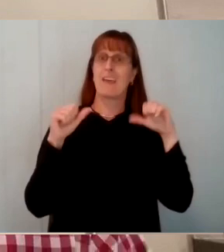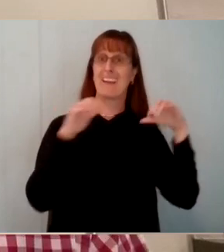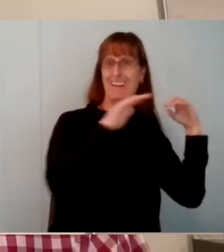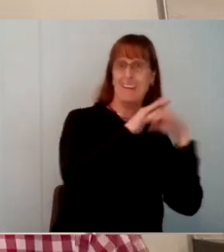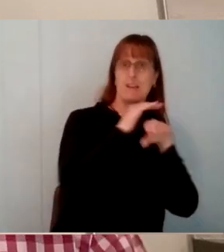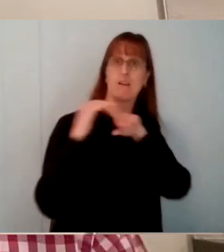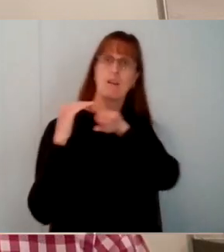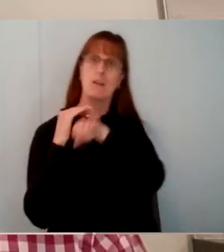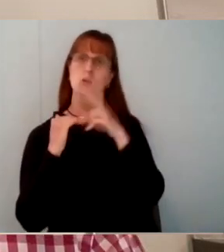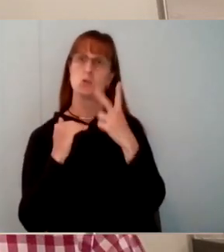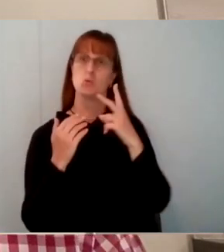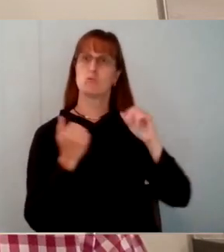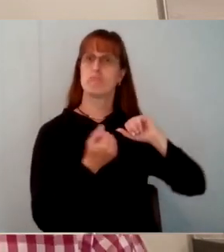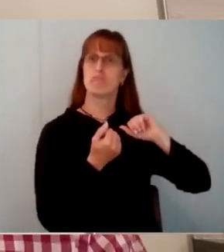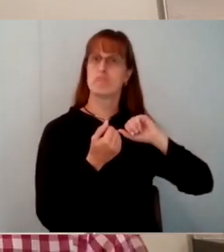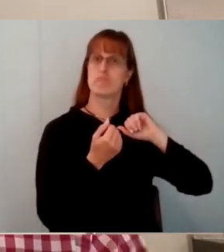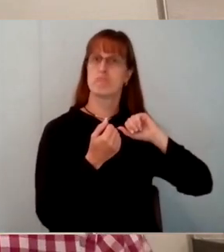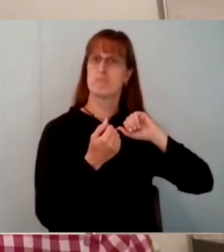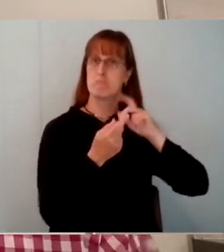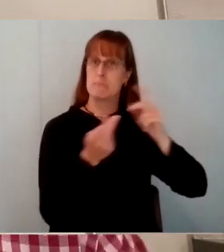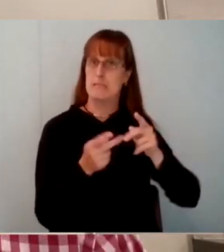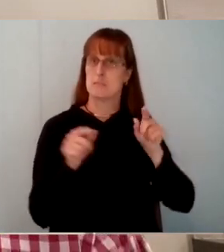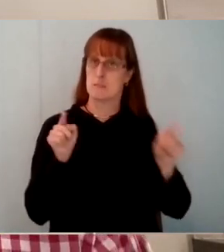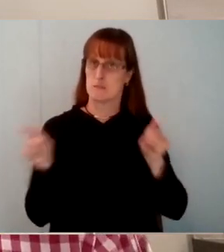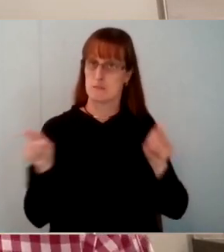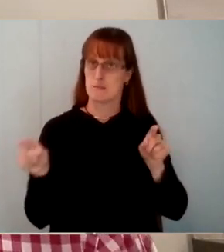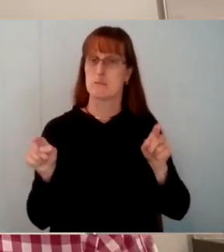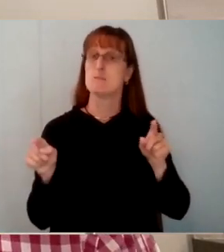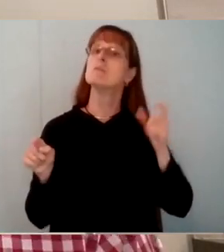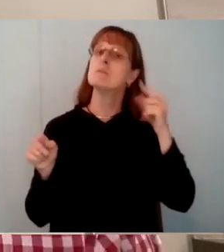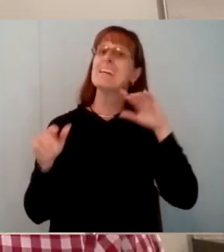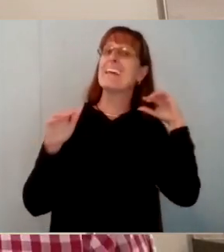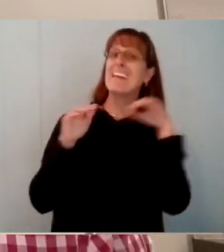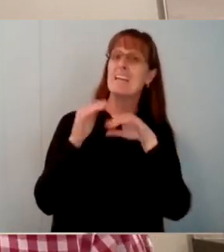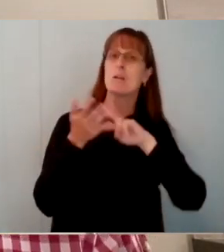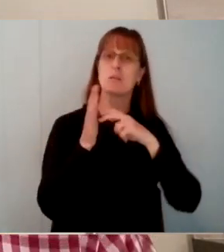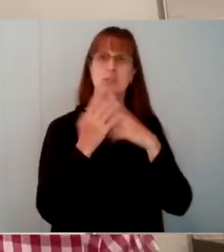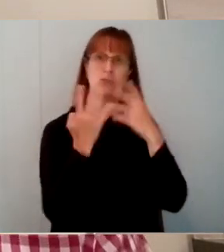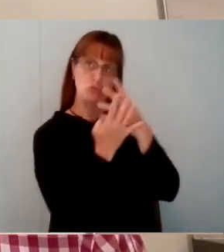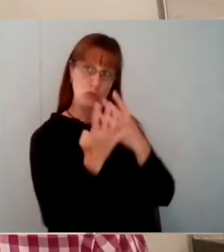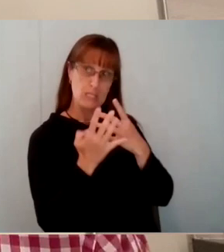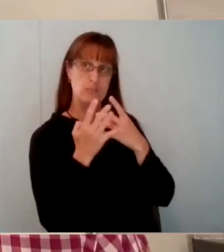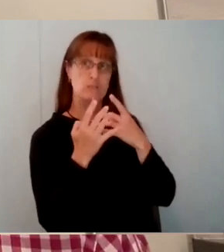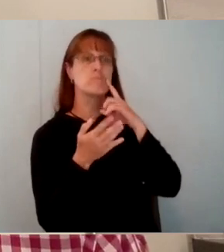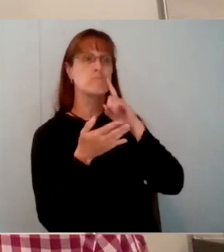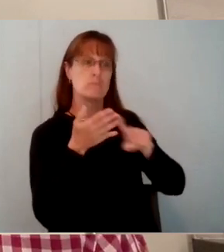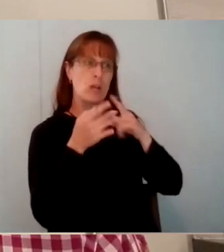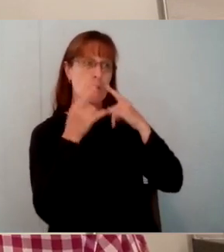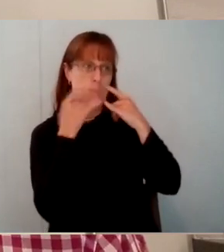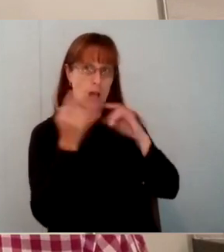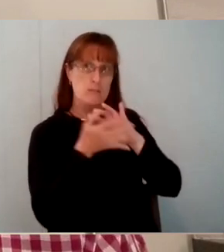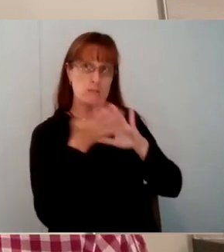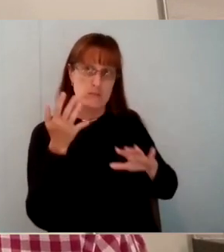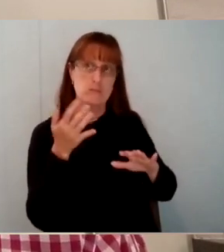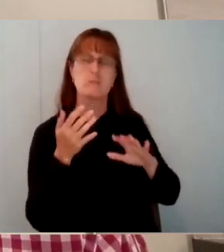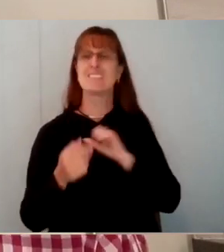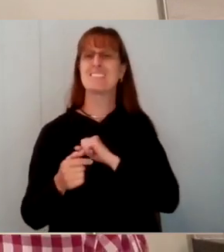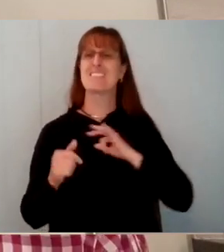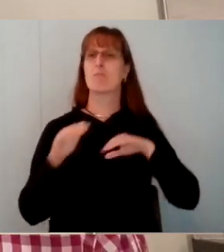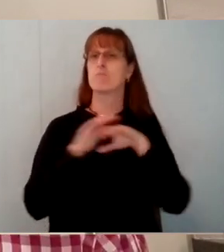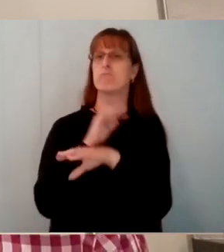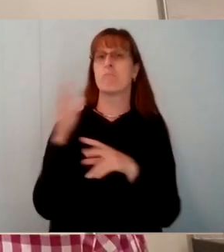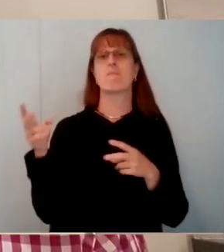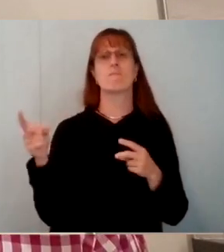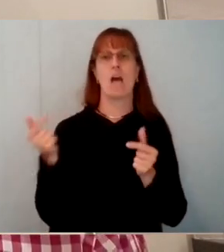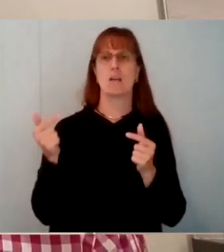will be manned entrances, and you will be screened. And so staff, of course, can fast track through because they're self-attesting,